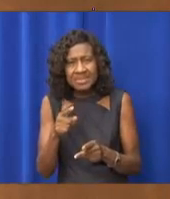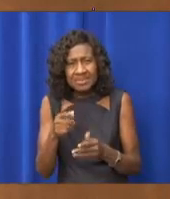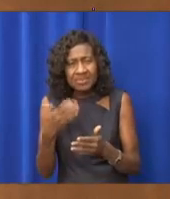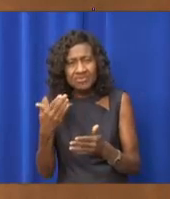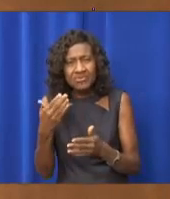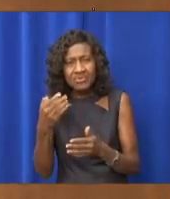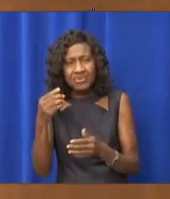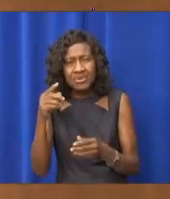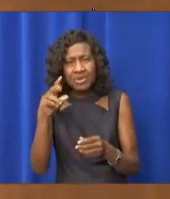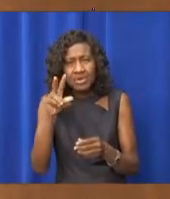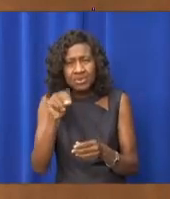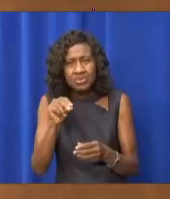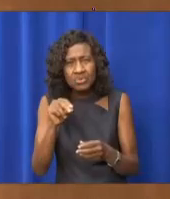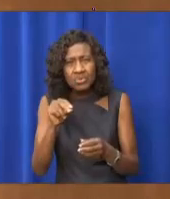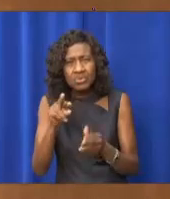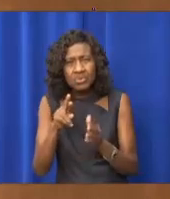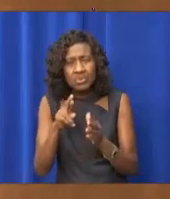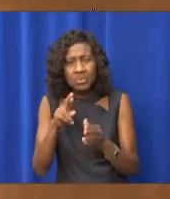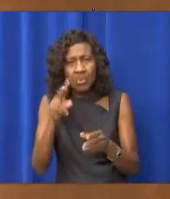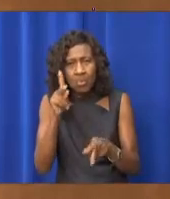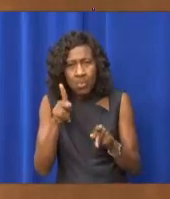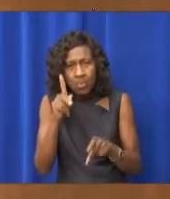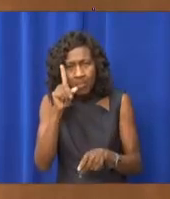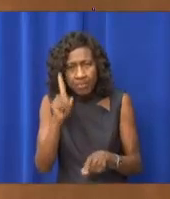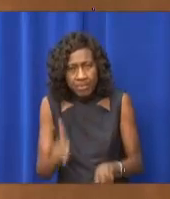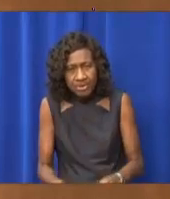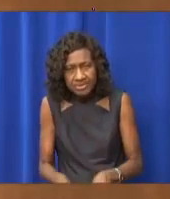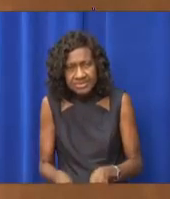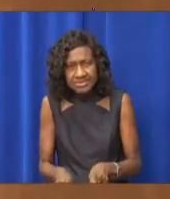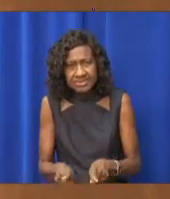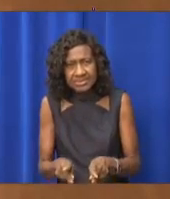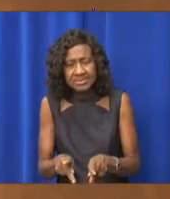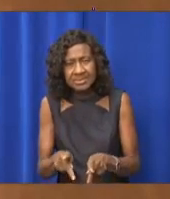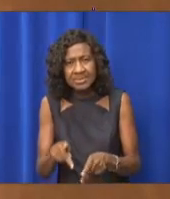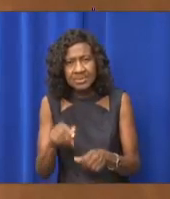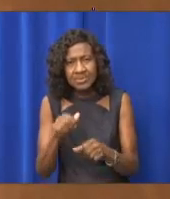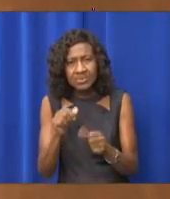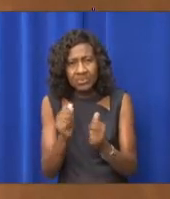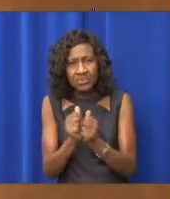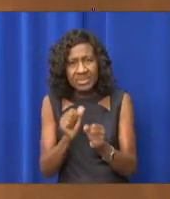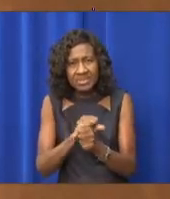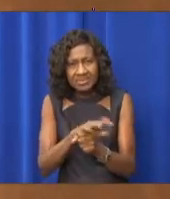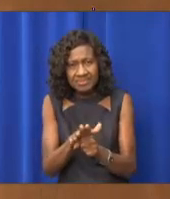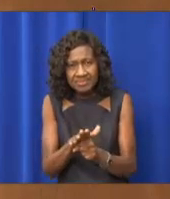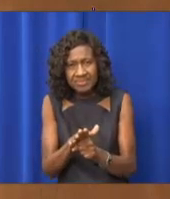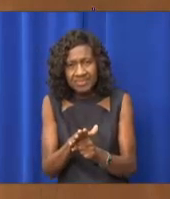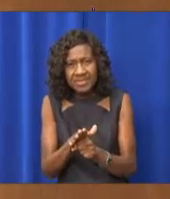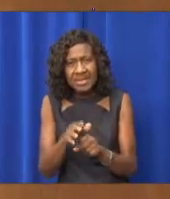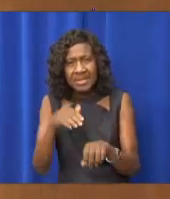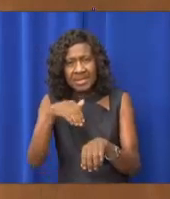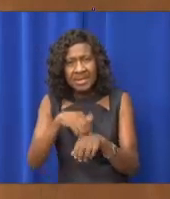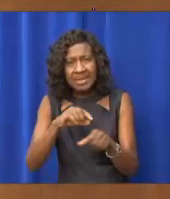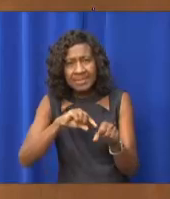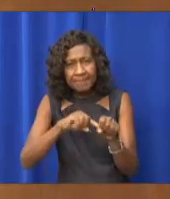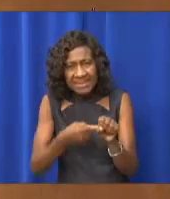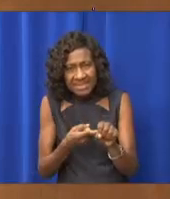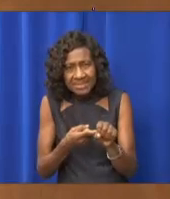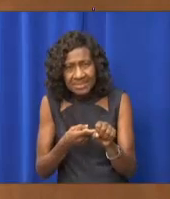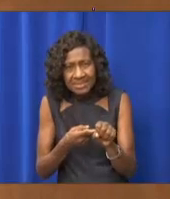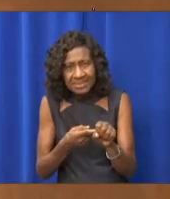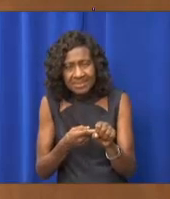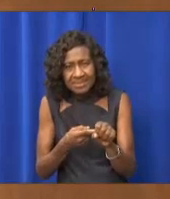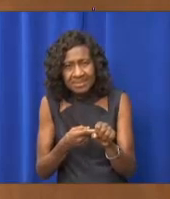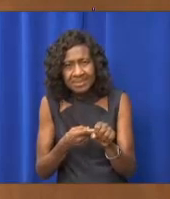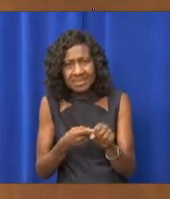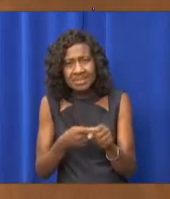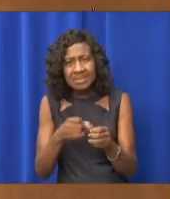either infected or immunized. So you only get an R0 value at the beginning of an outbreak, and it's a